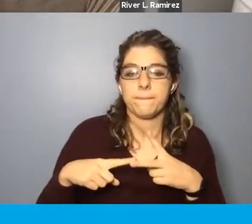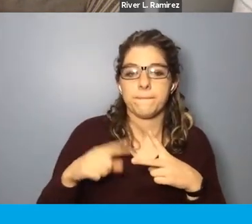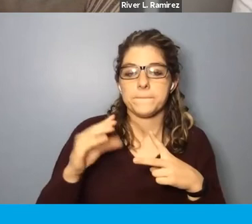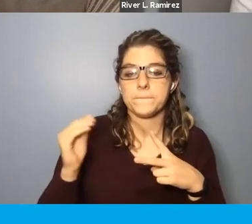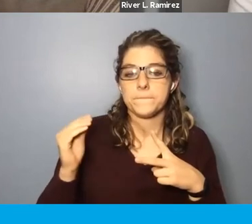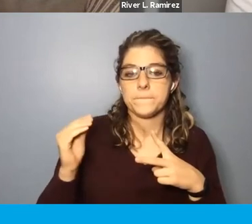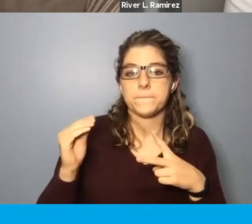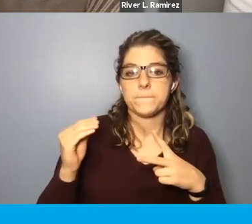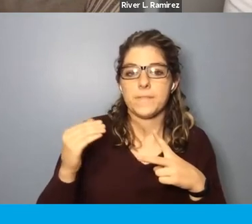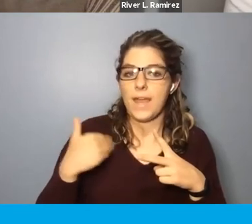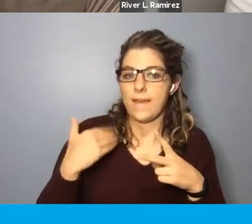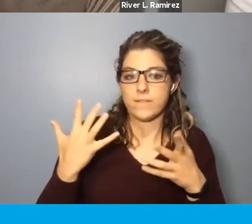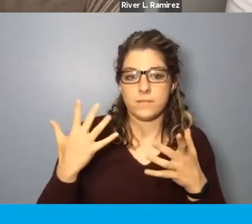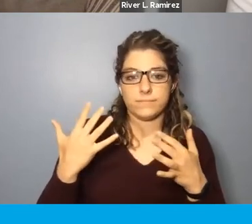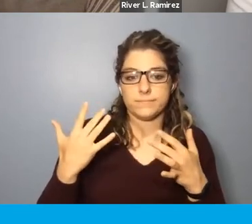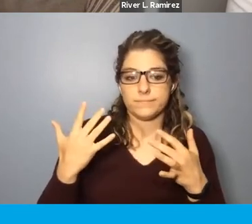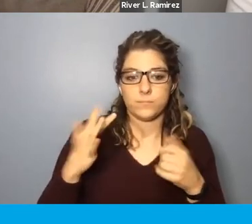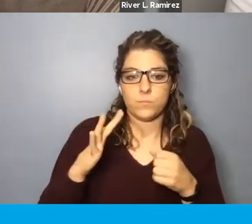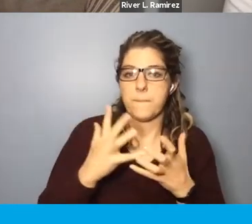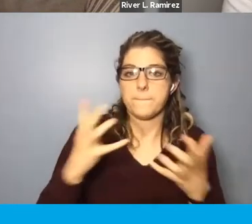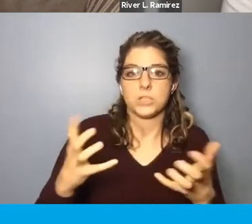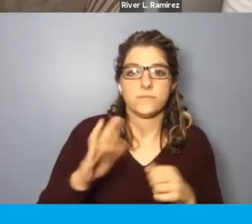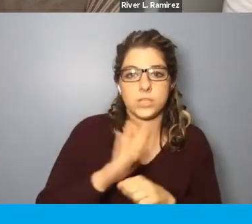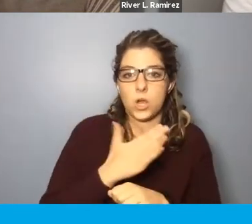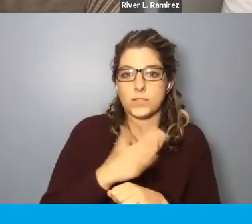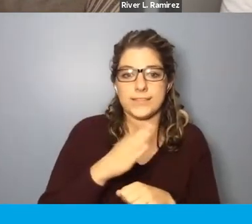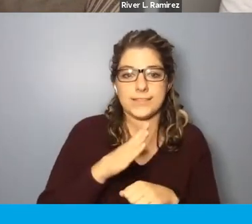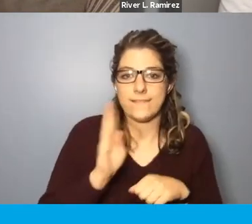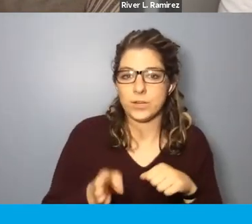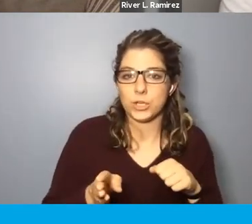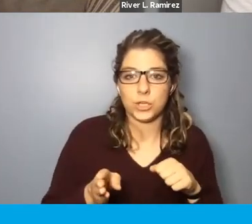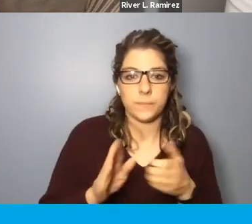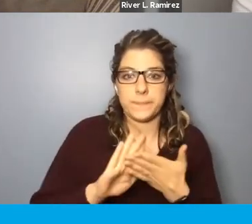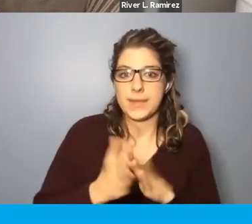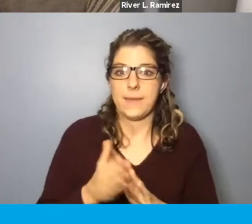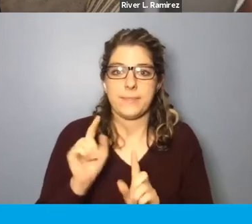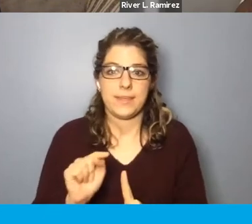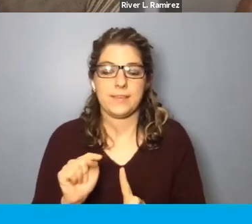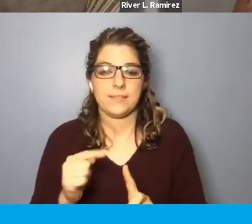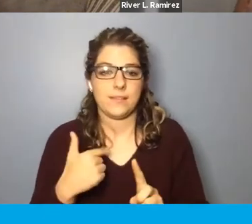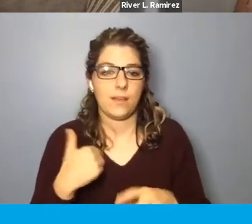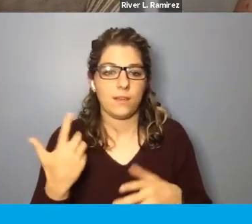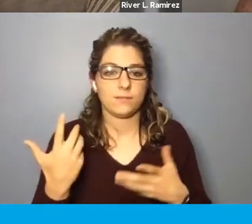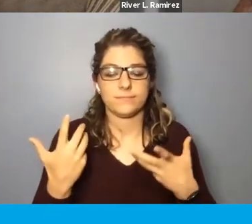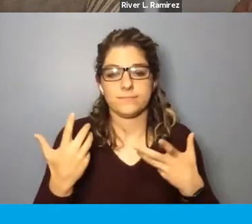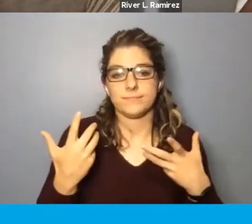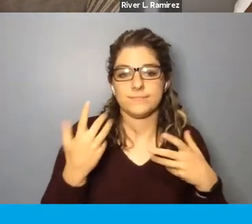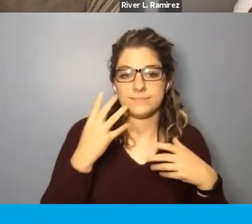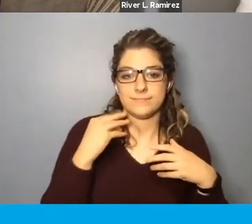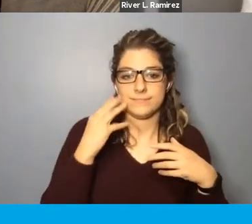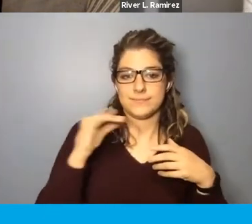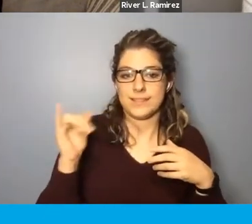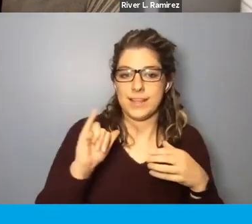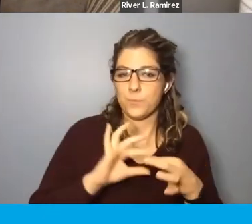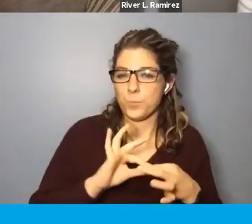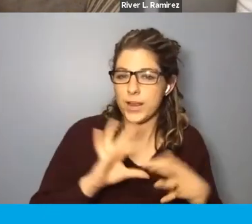and I have like a whole bunch of songs that never became this, because then I went through like a